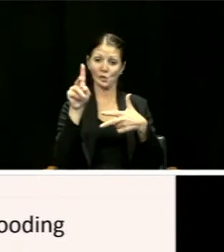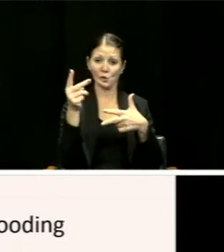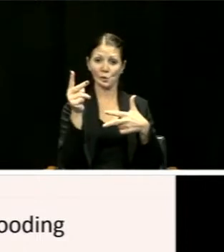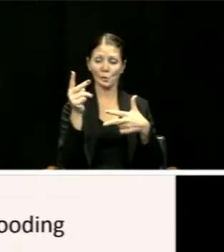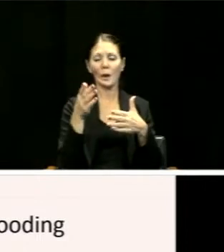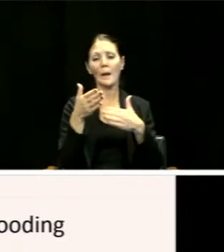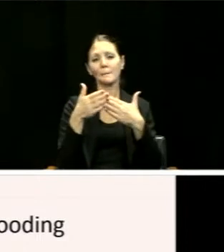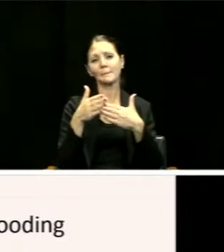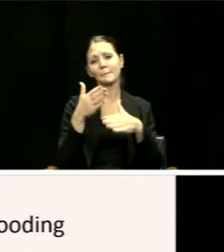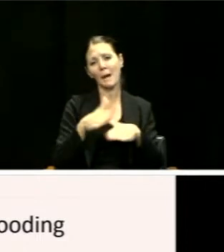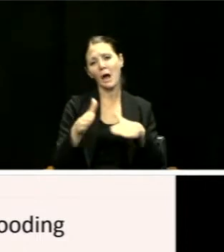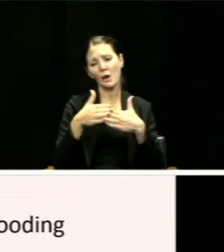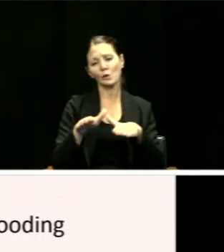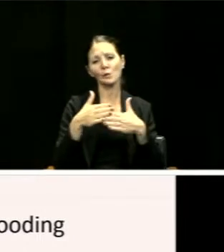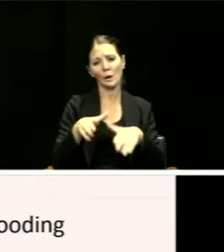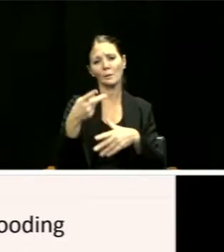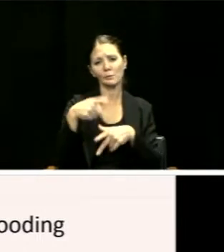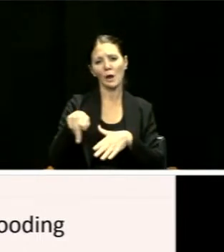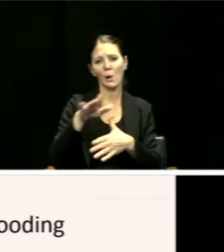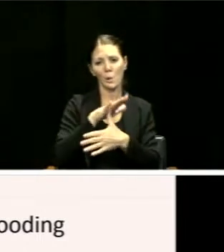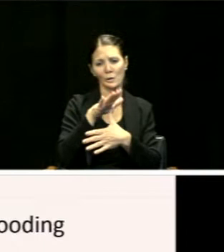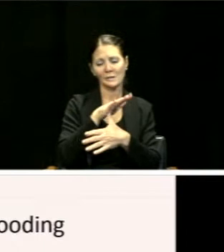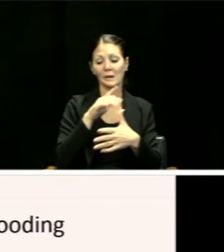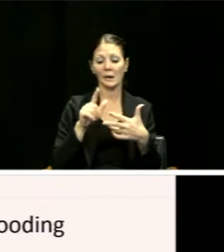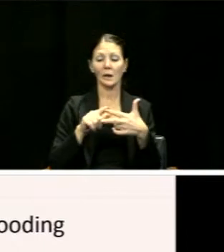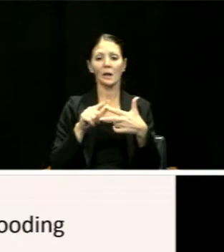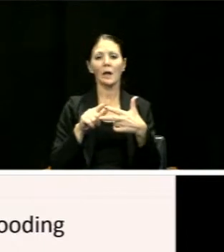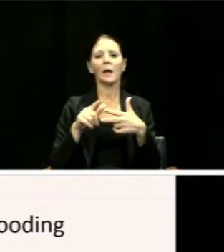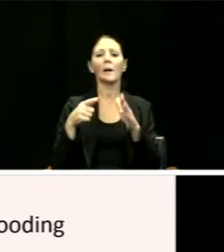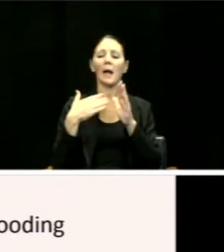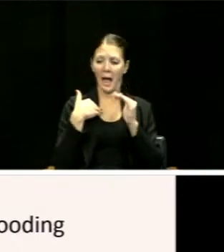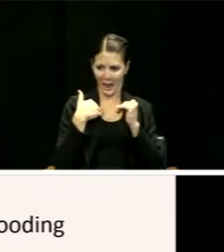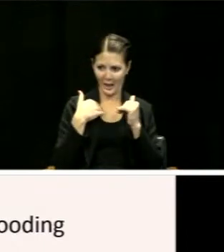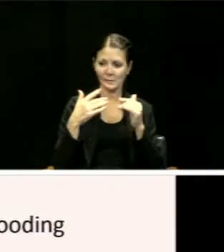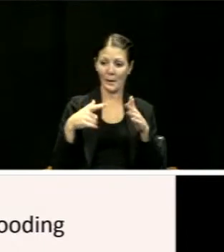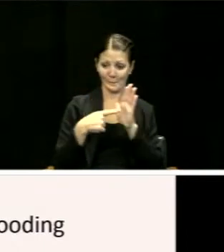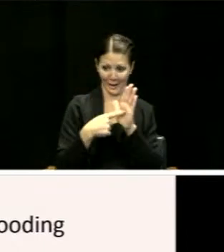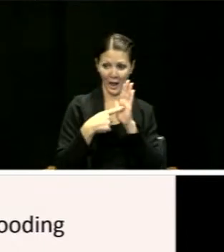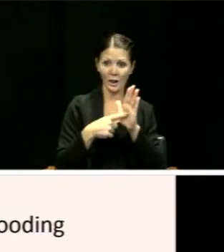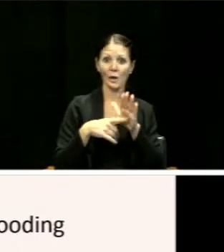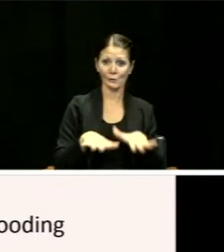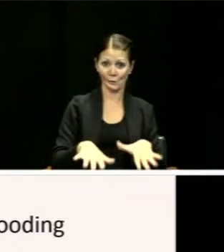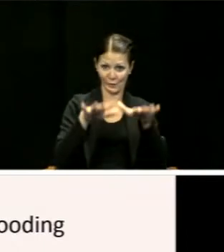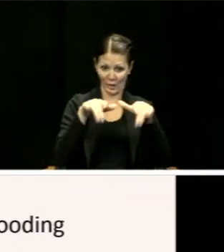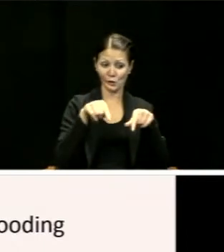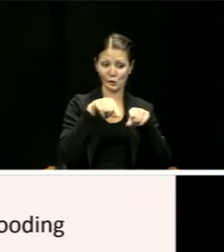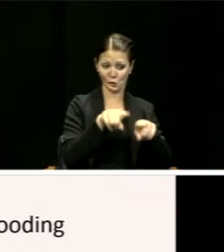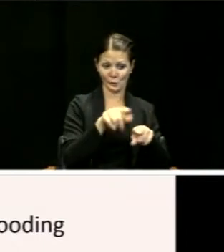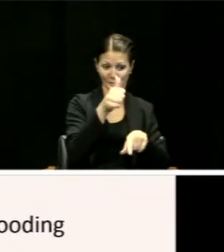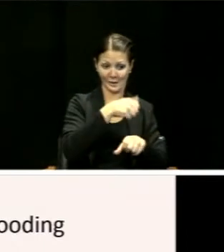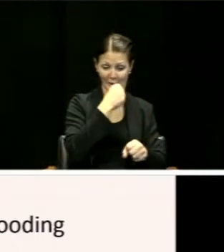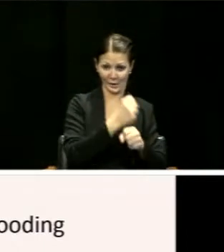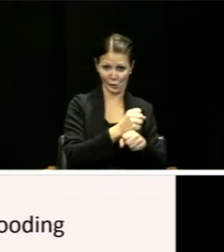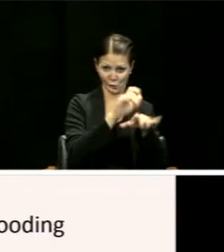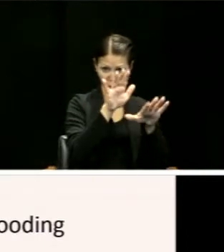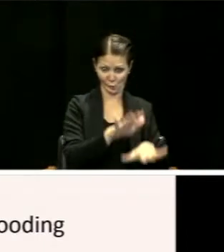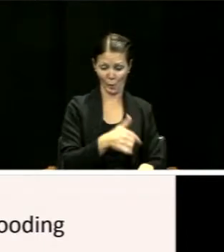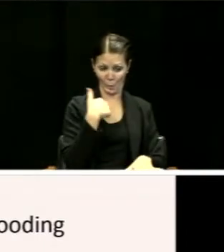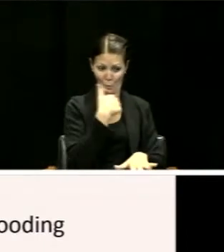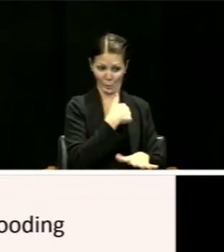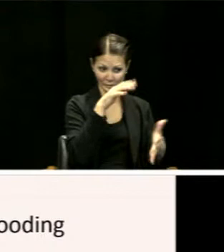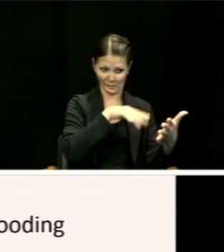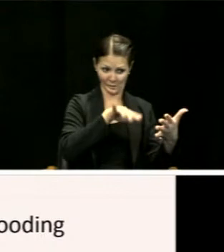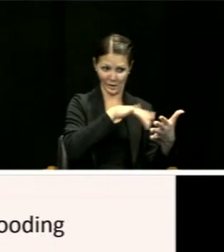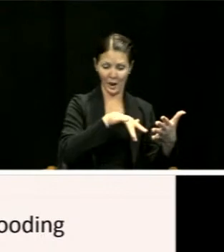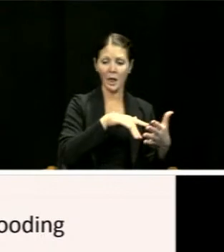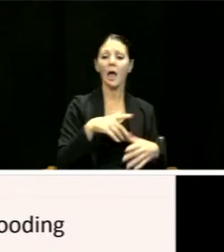a moderate priority, that's where it had modeled flooding during the 10-year storm and also the historical events, but we